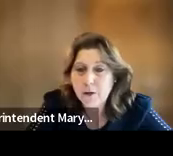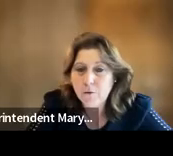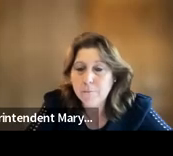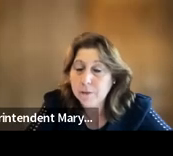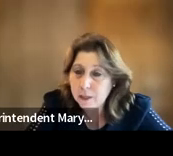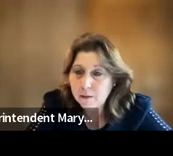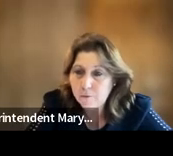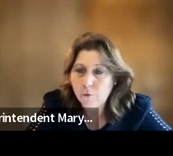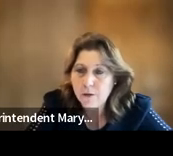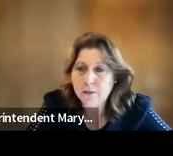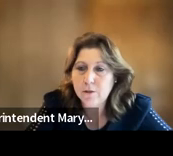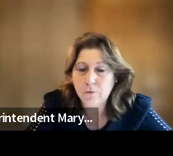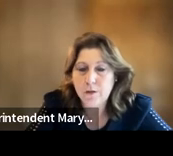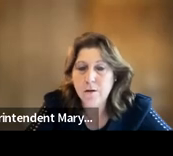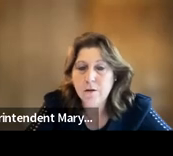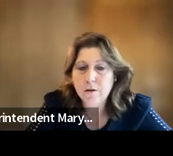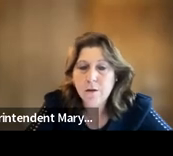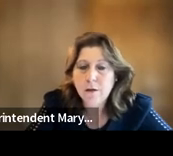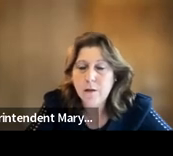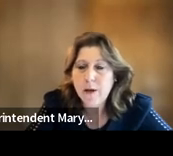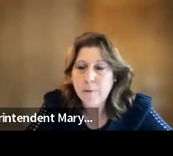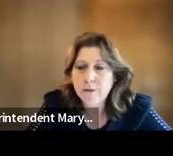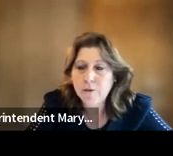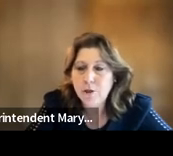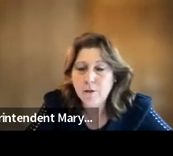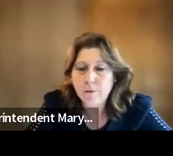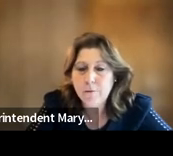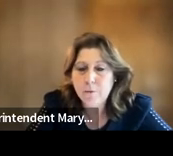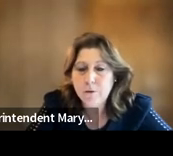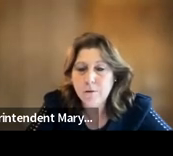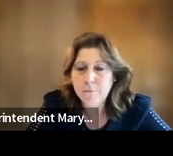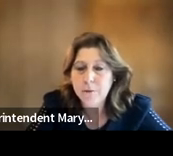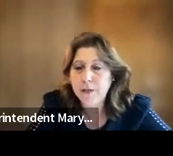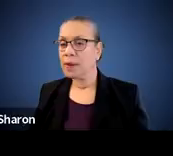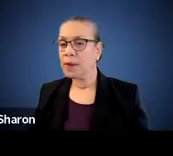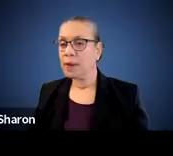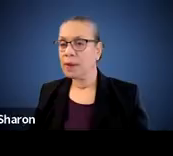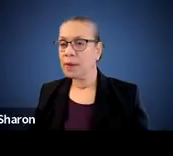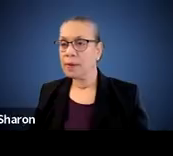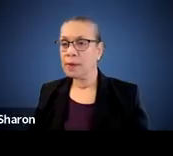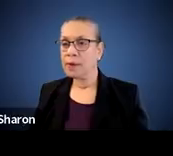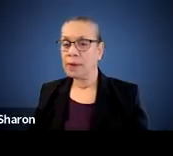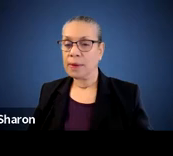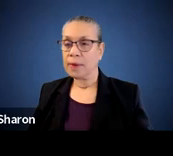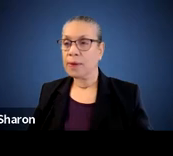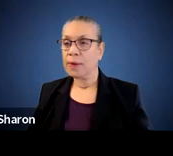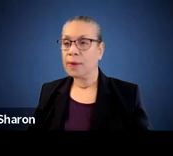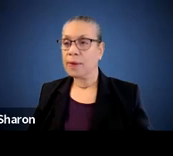to think about and planning for next school year and I'm happy to share with everyone our BPS